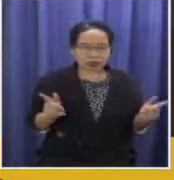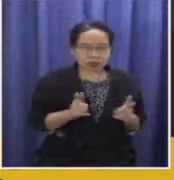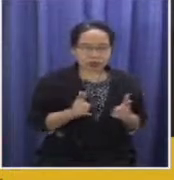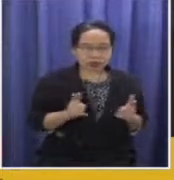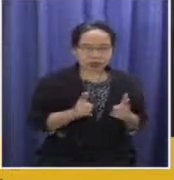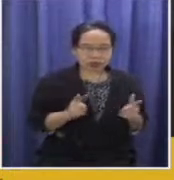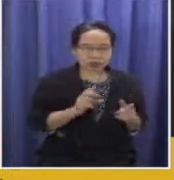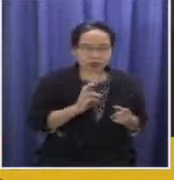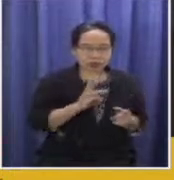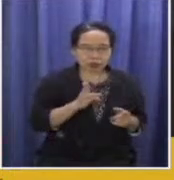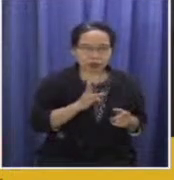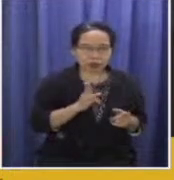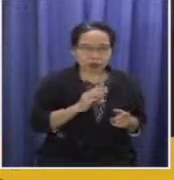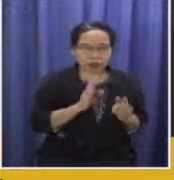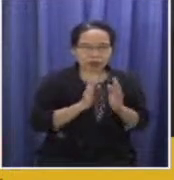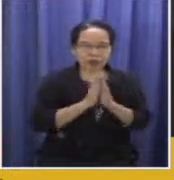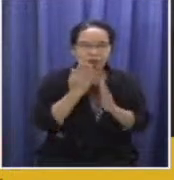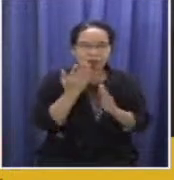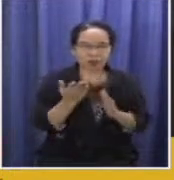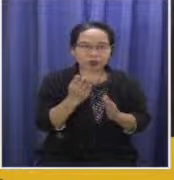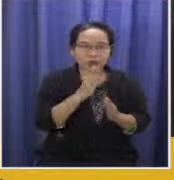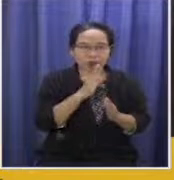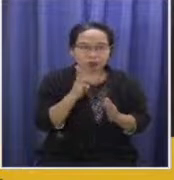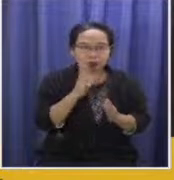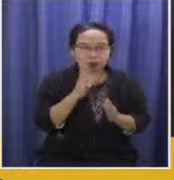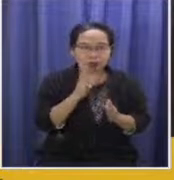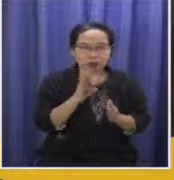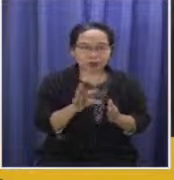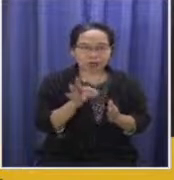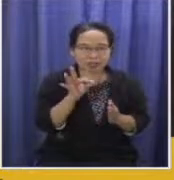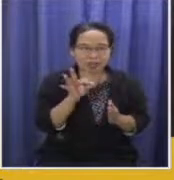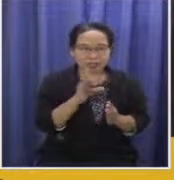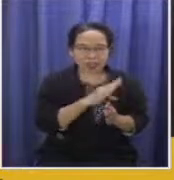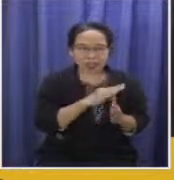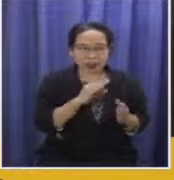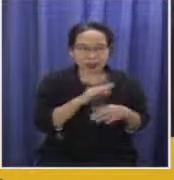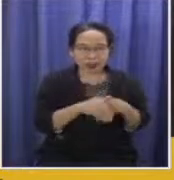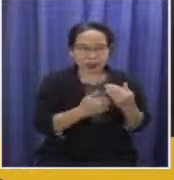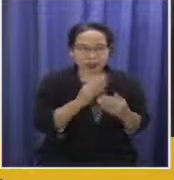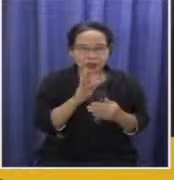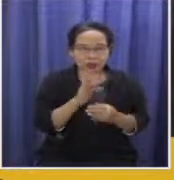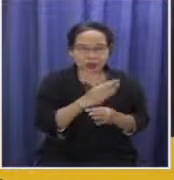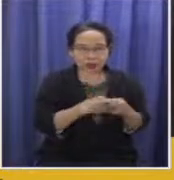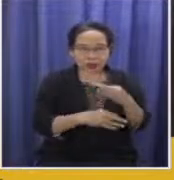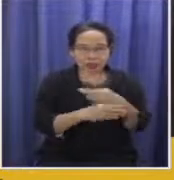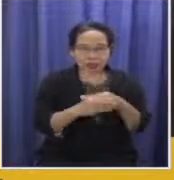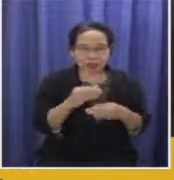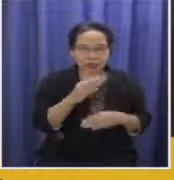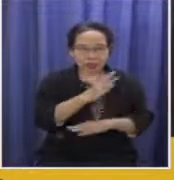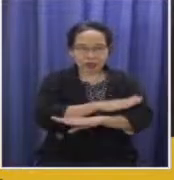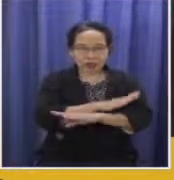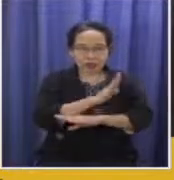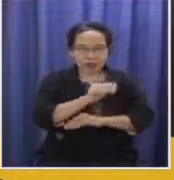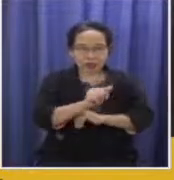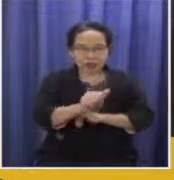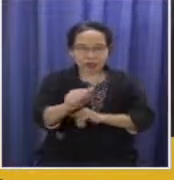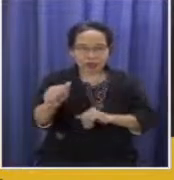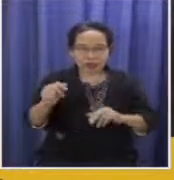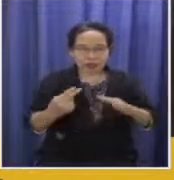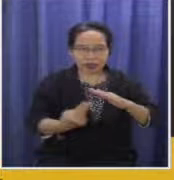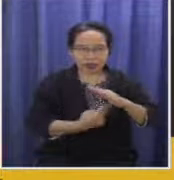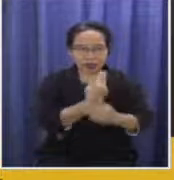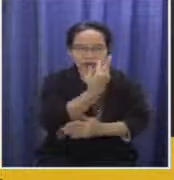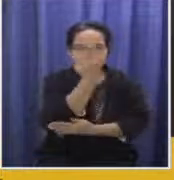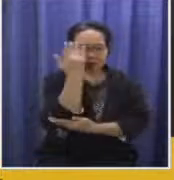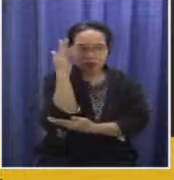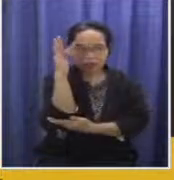little water, I pray you, be fetched, and wash your feet, and rest yourselves under